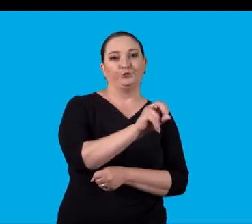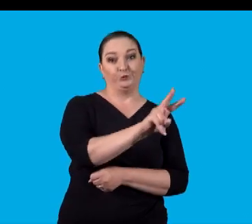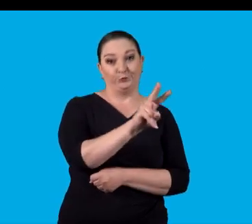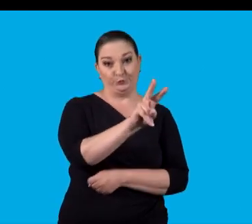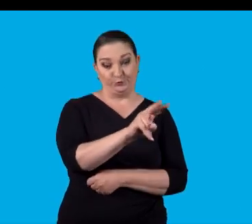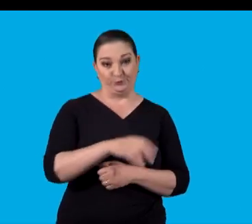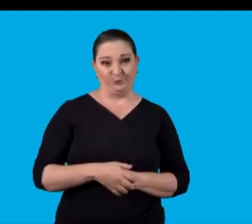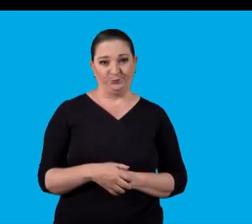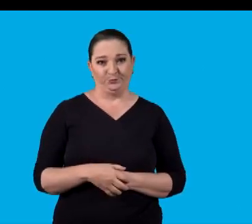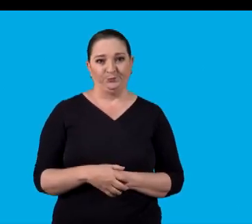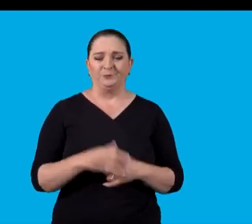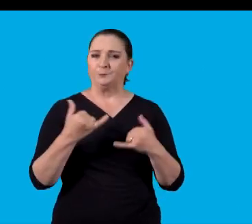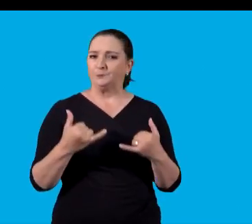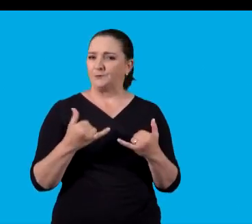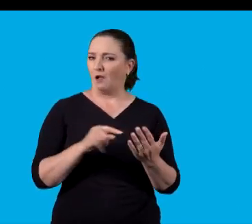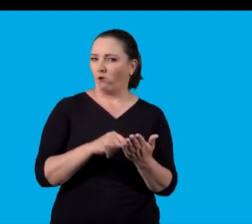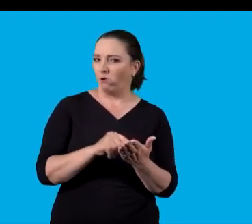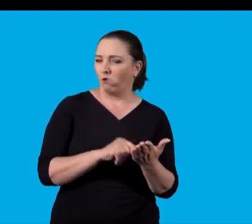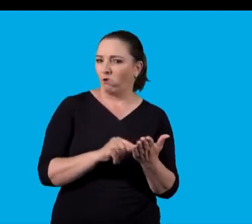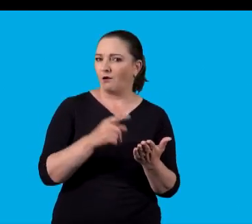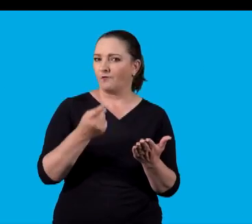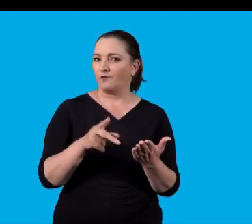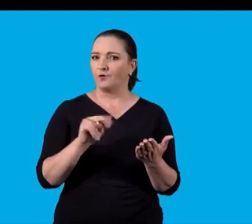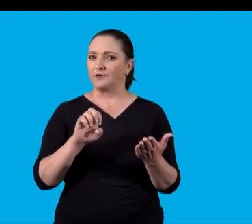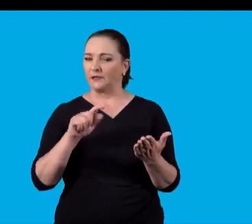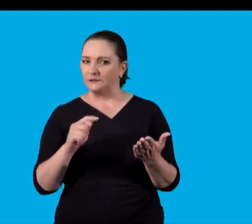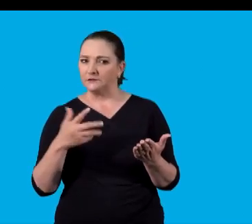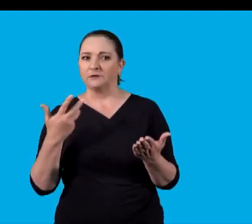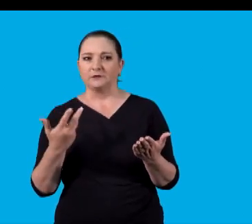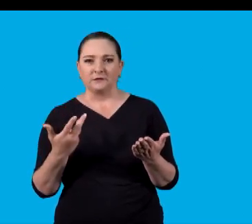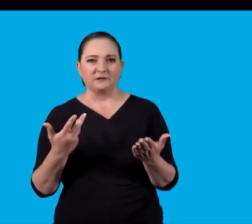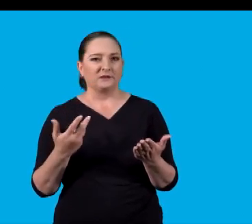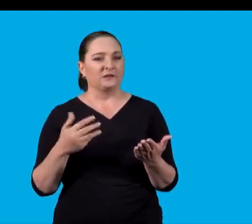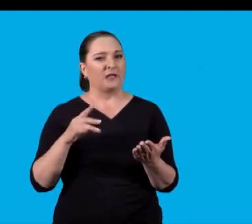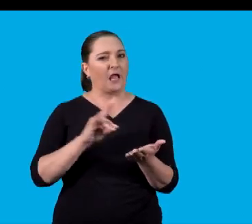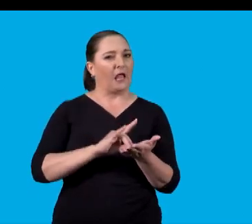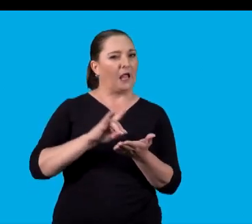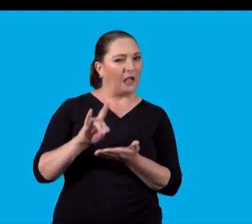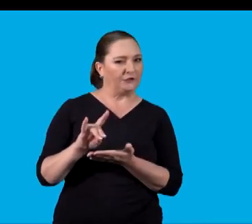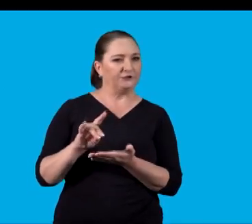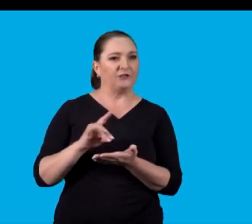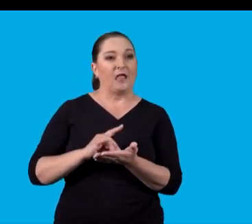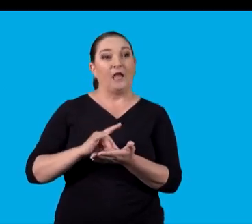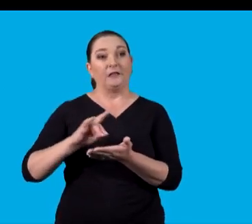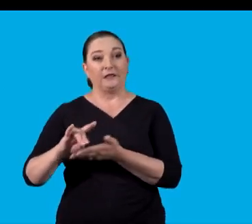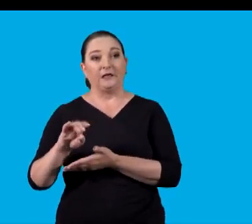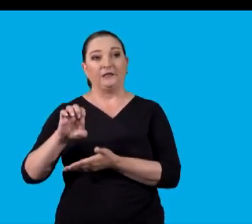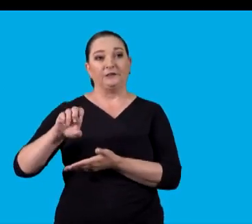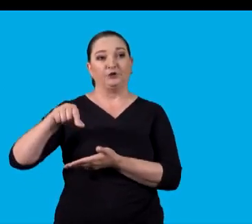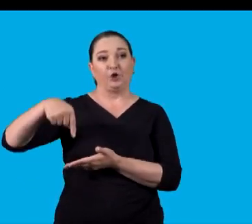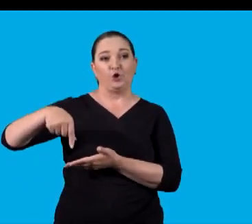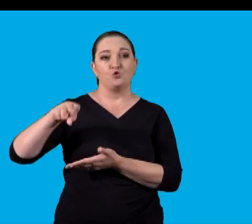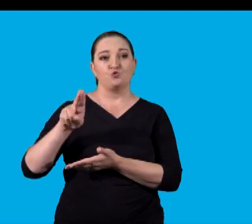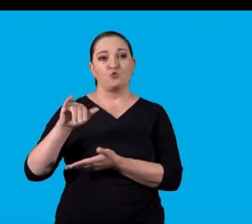and the year 2022. And we seek to calculate the net change in cash and cash equivalents. We know